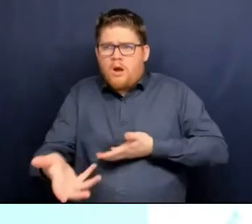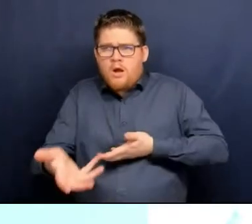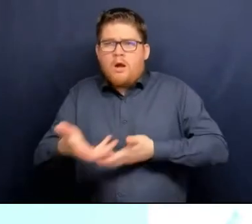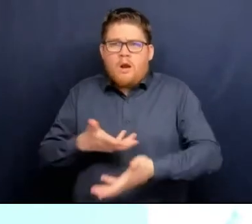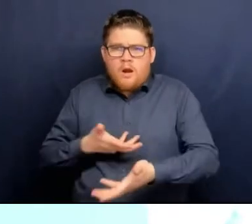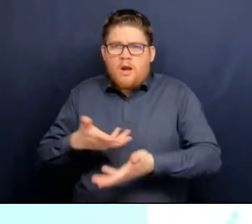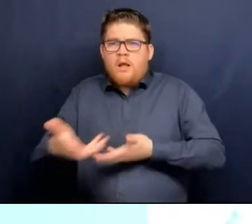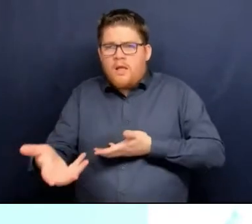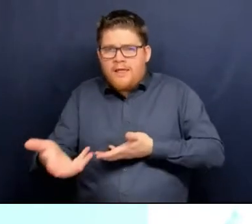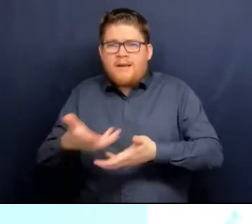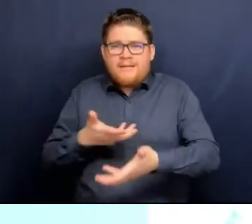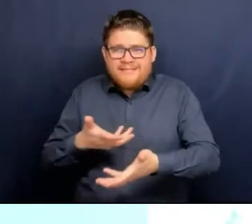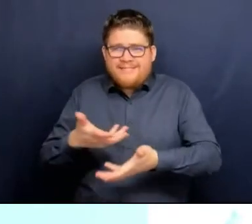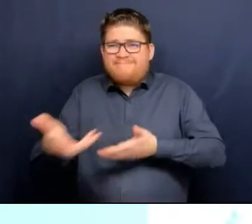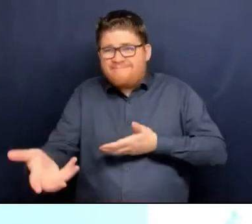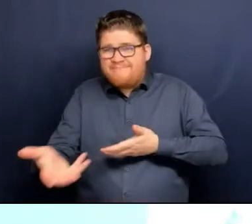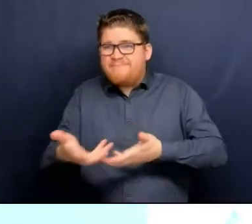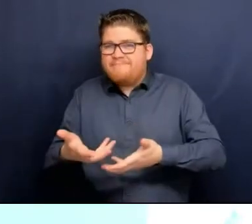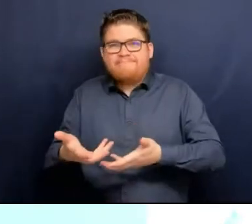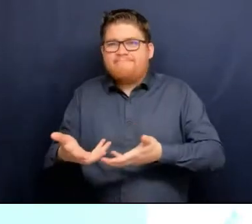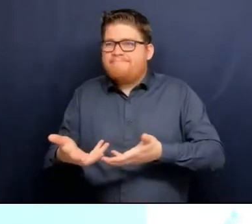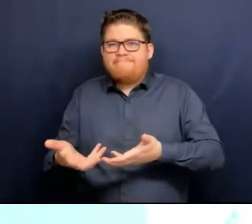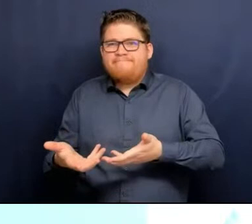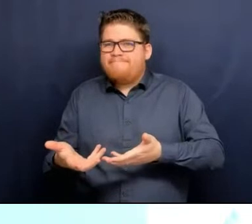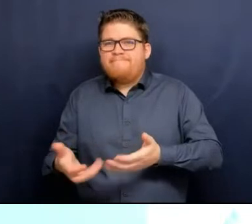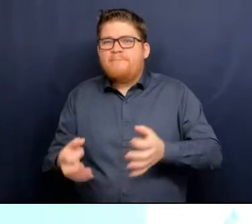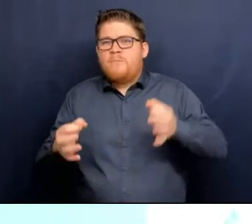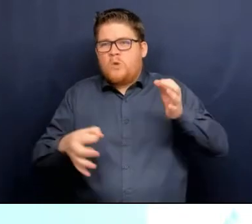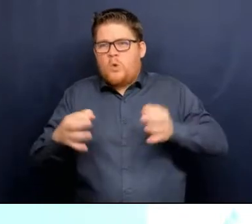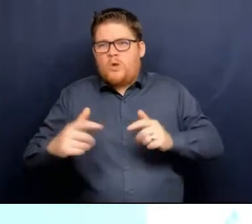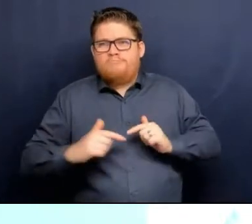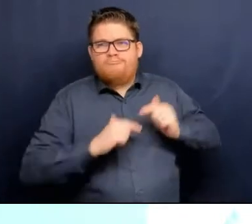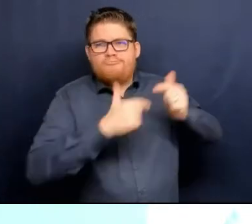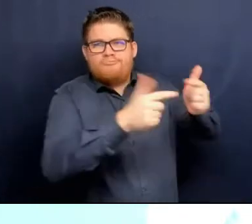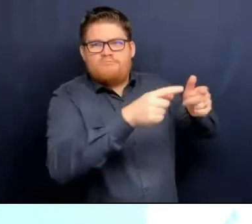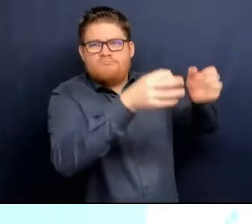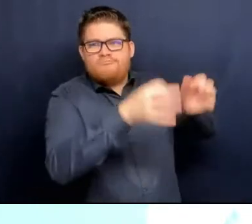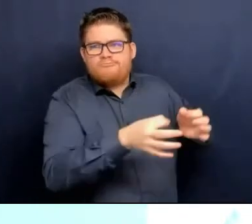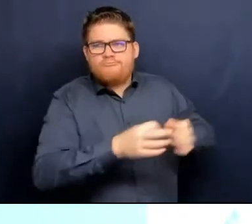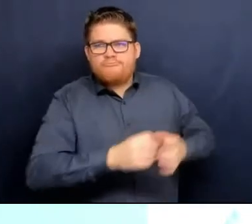it's provided by the Attorney General, and if you have questions about their strategies, you should take it up with